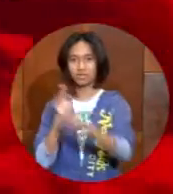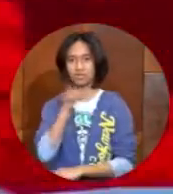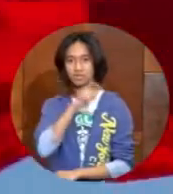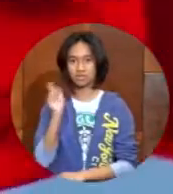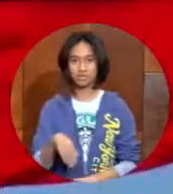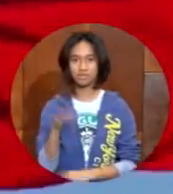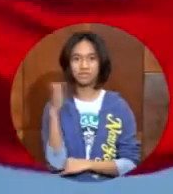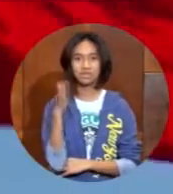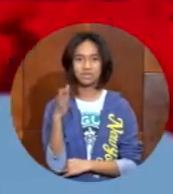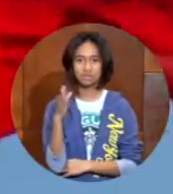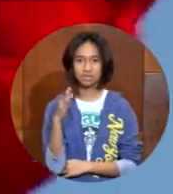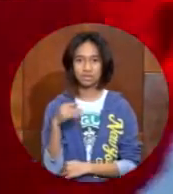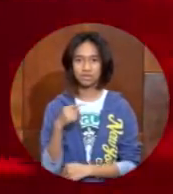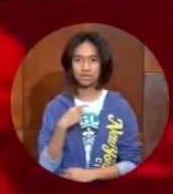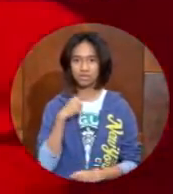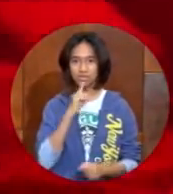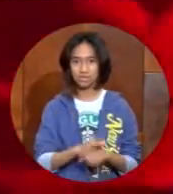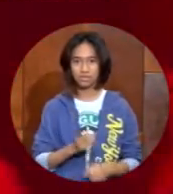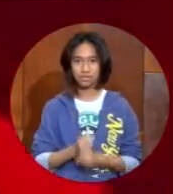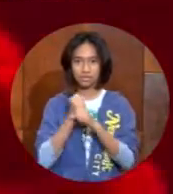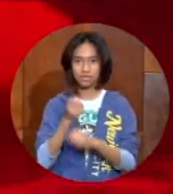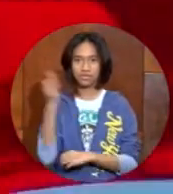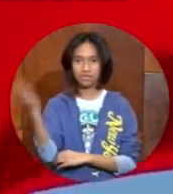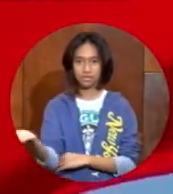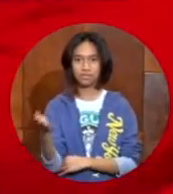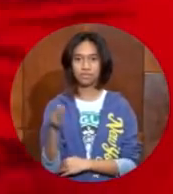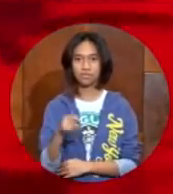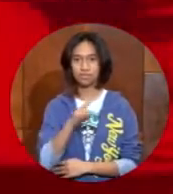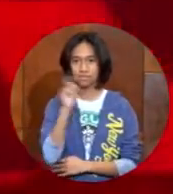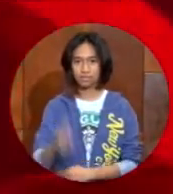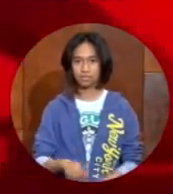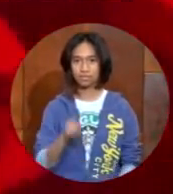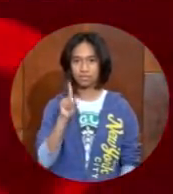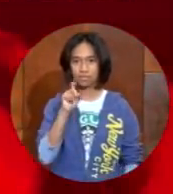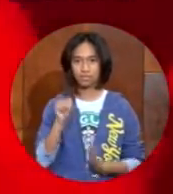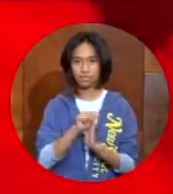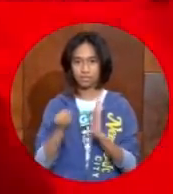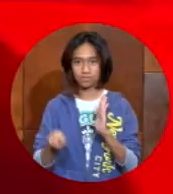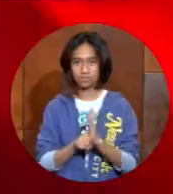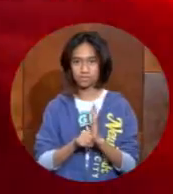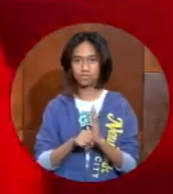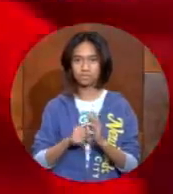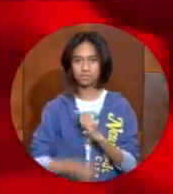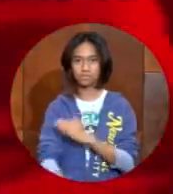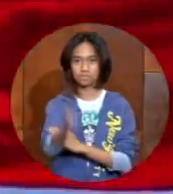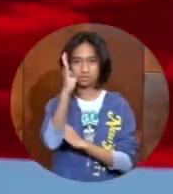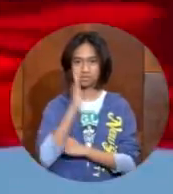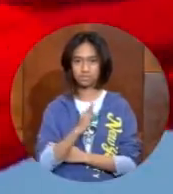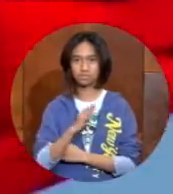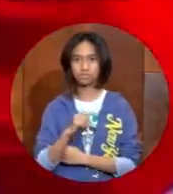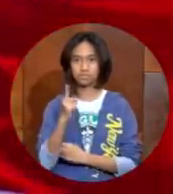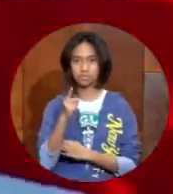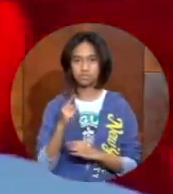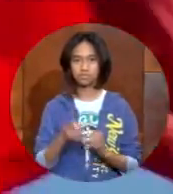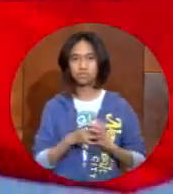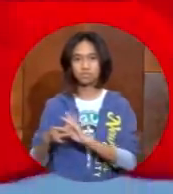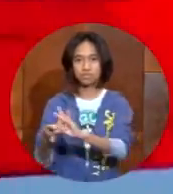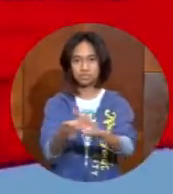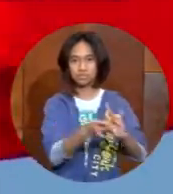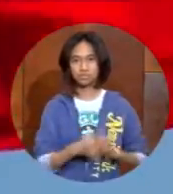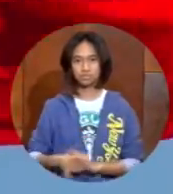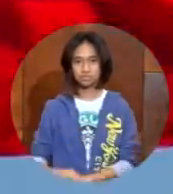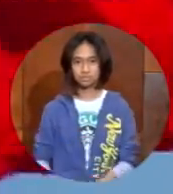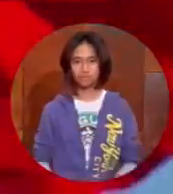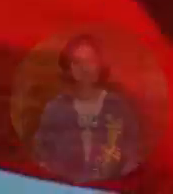Honor the Texas flag. I pledge allegiance to thee, Texas, one state, under God, one